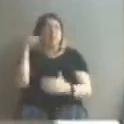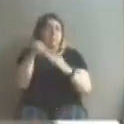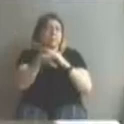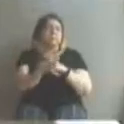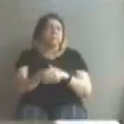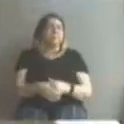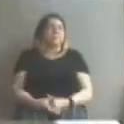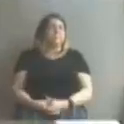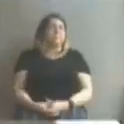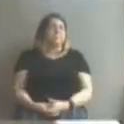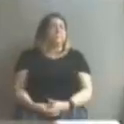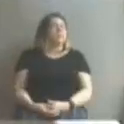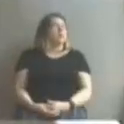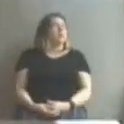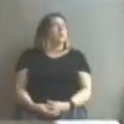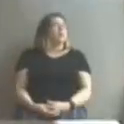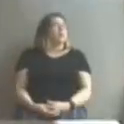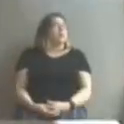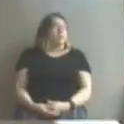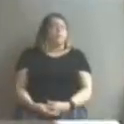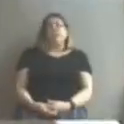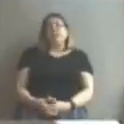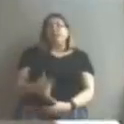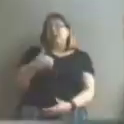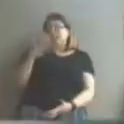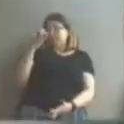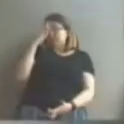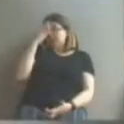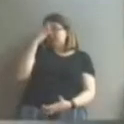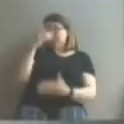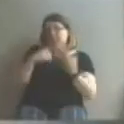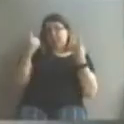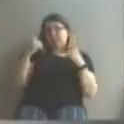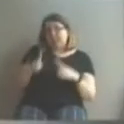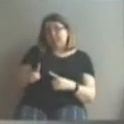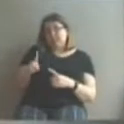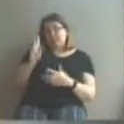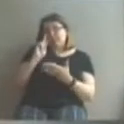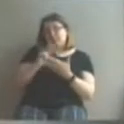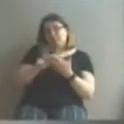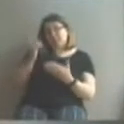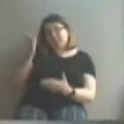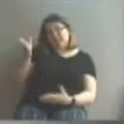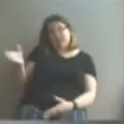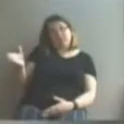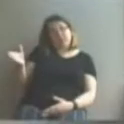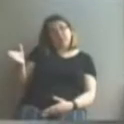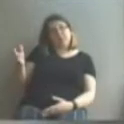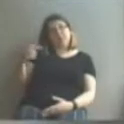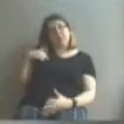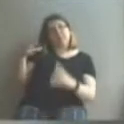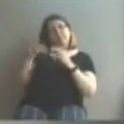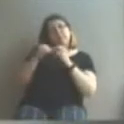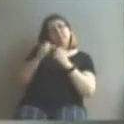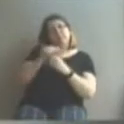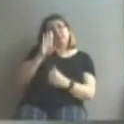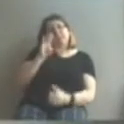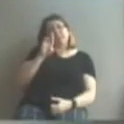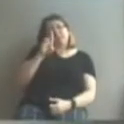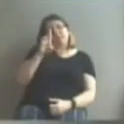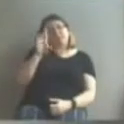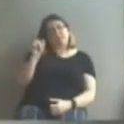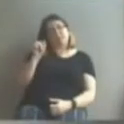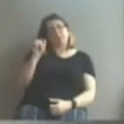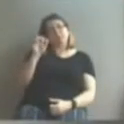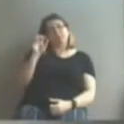in. Okay, so historically I would like to know what happened to the clerk that was there. I was there meeting with Barbara Dempsey. There was a